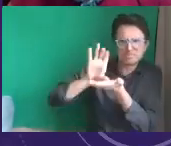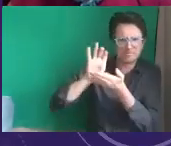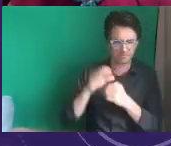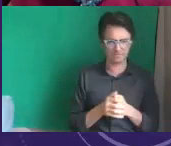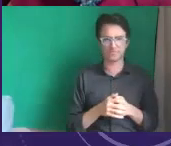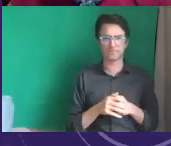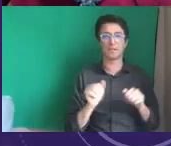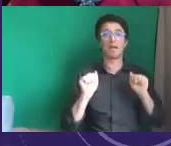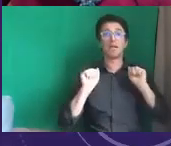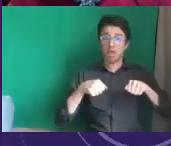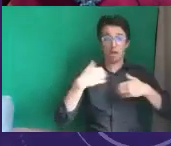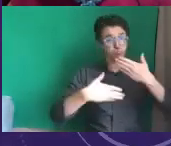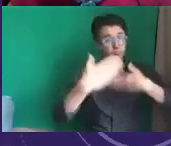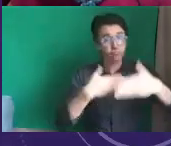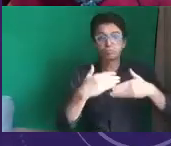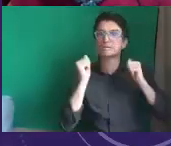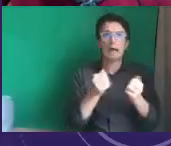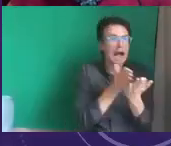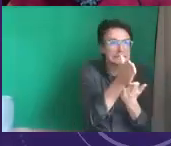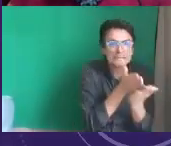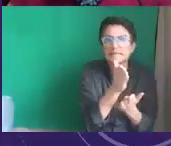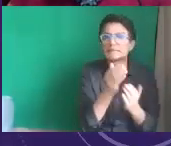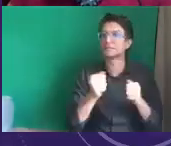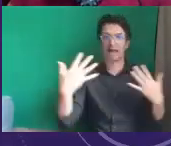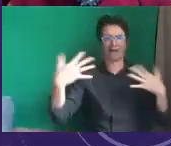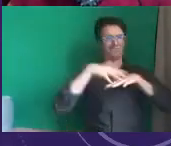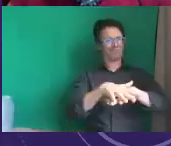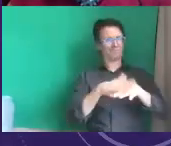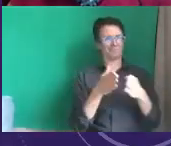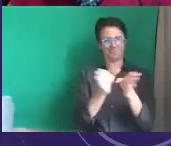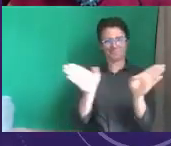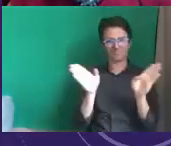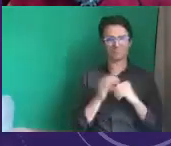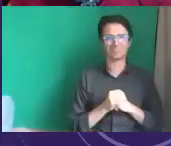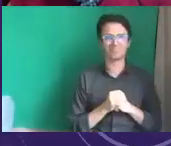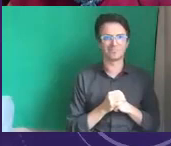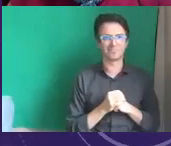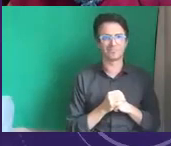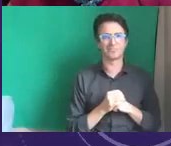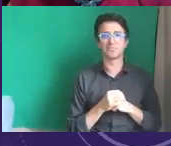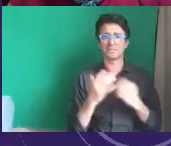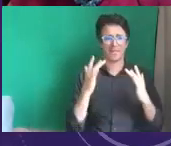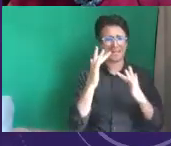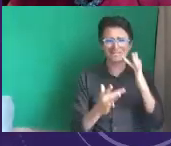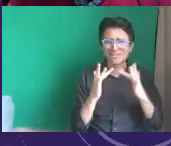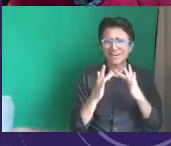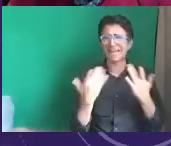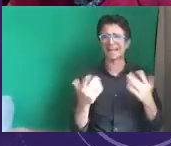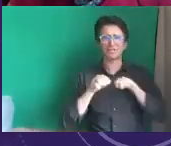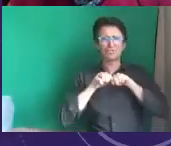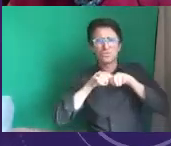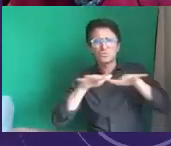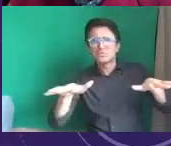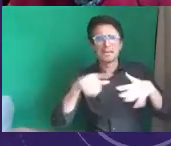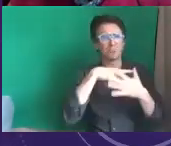social media and websites. The question we're going to be thinking about is why access to